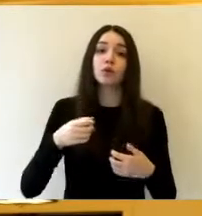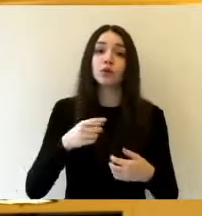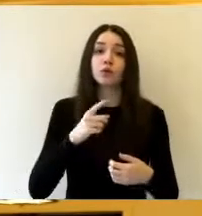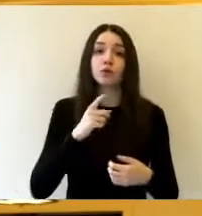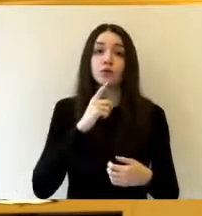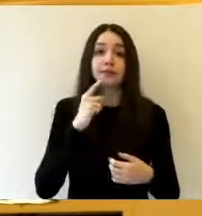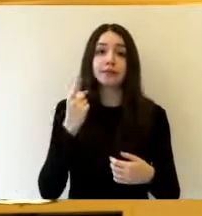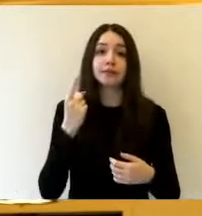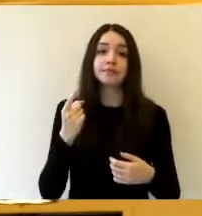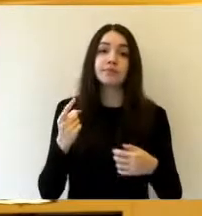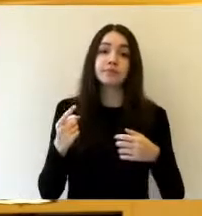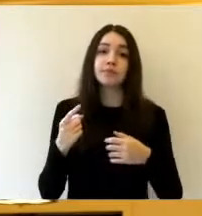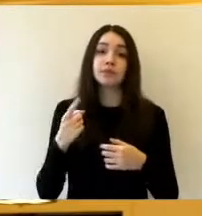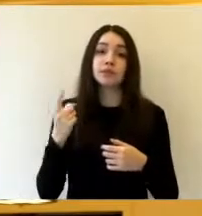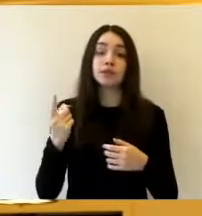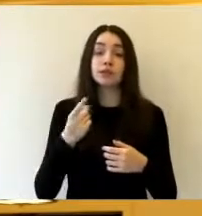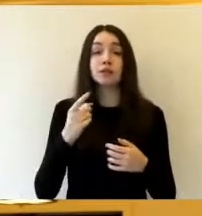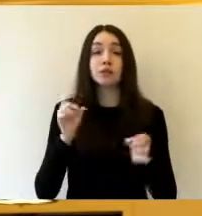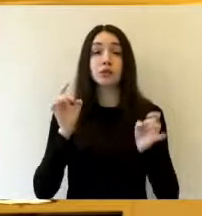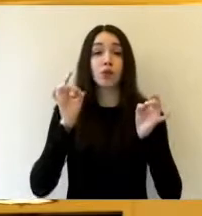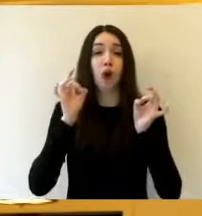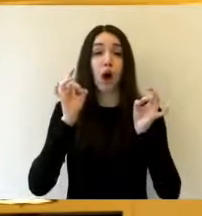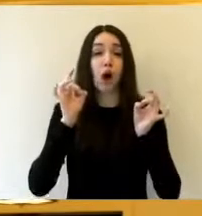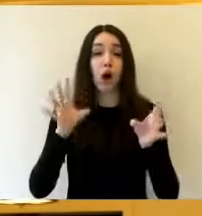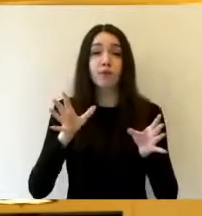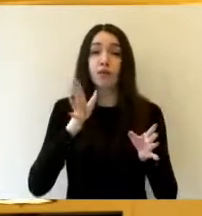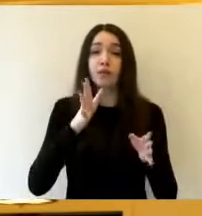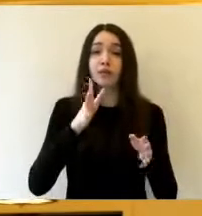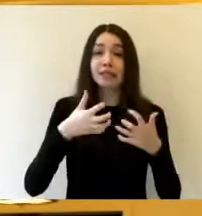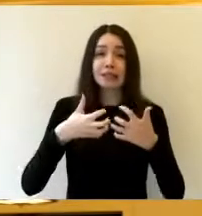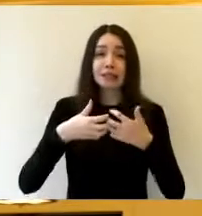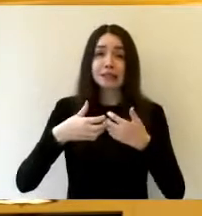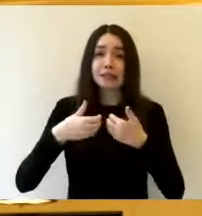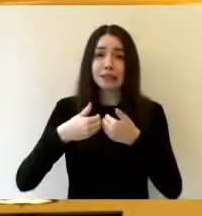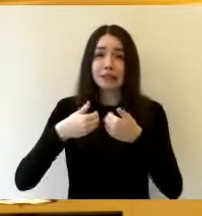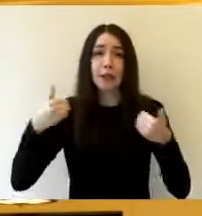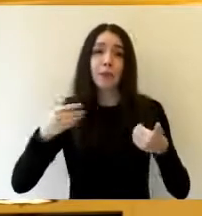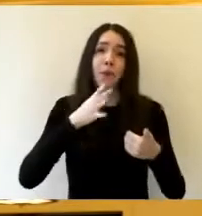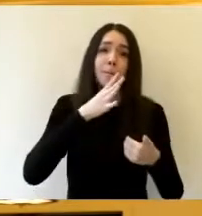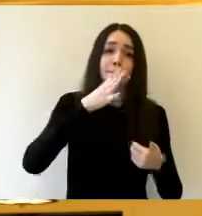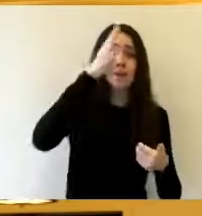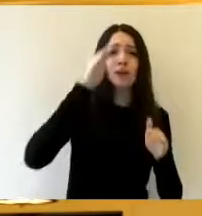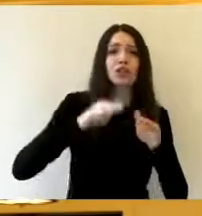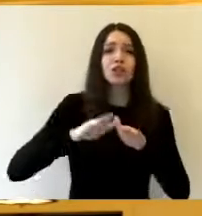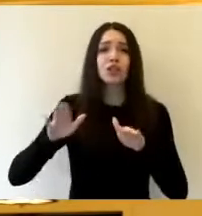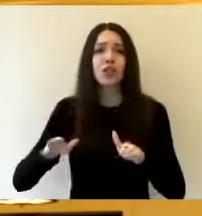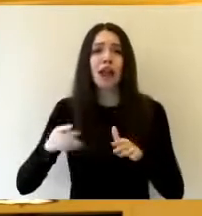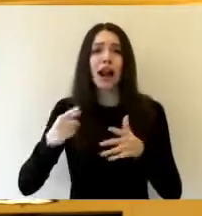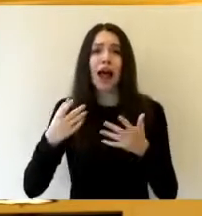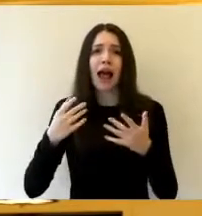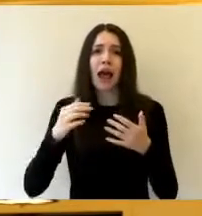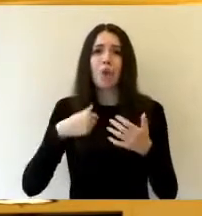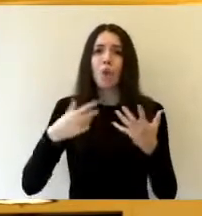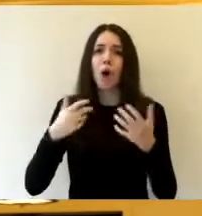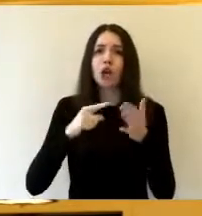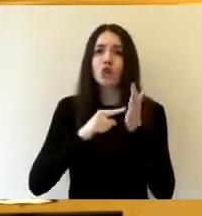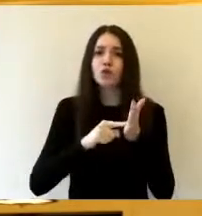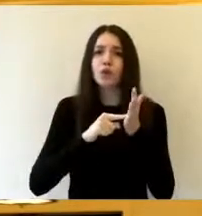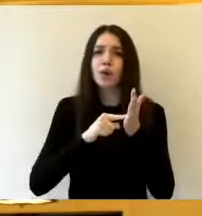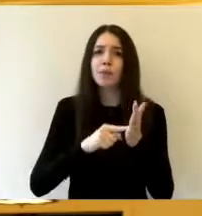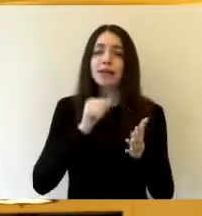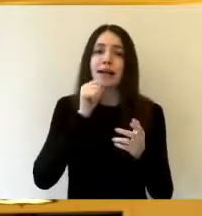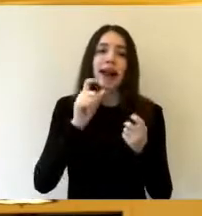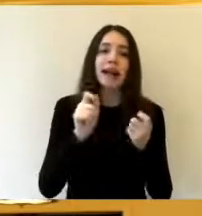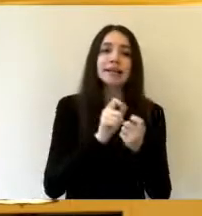and horrifying, to separate parents and children. And how could I represent that in a way that wasn't specific to people, but more generally understood, and that might